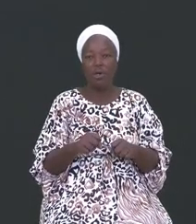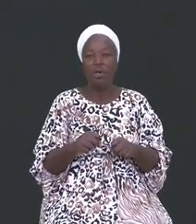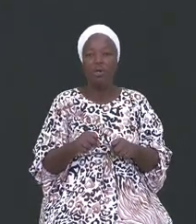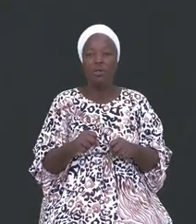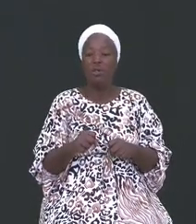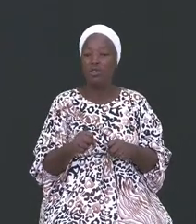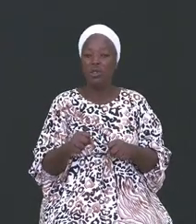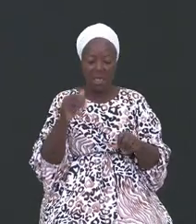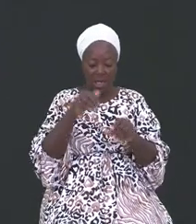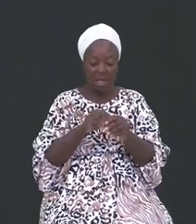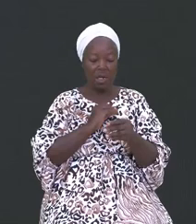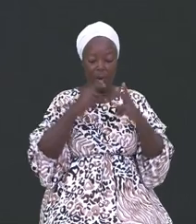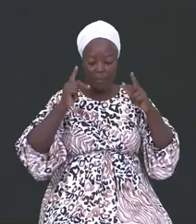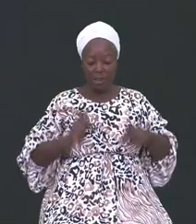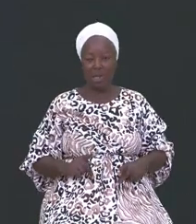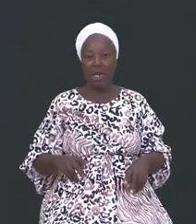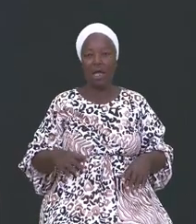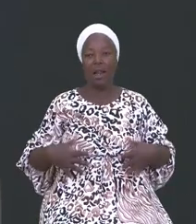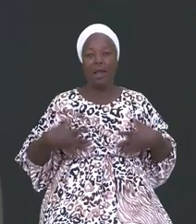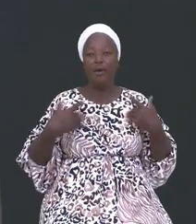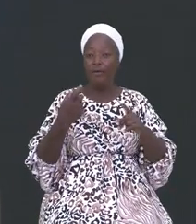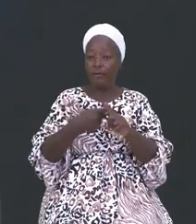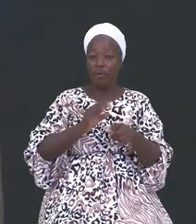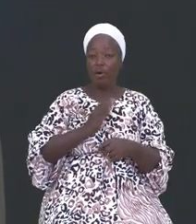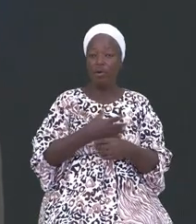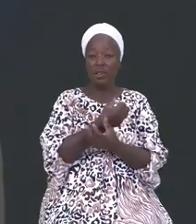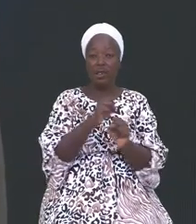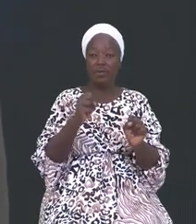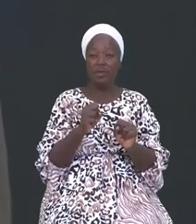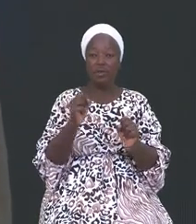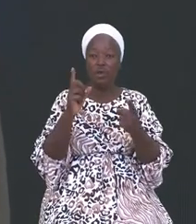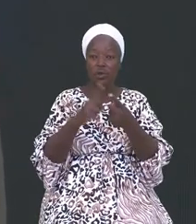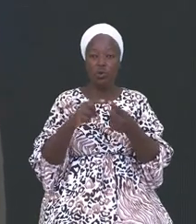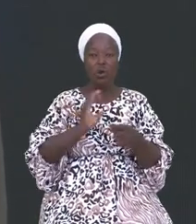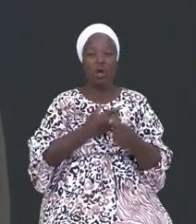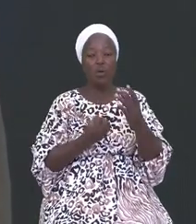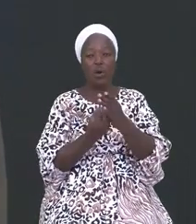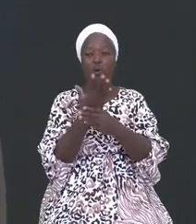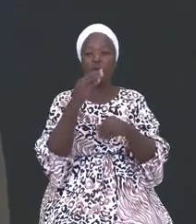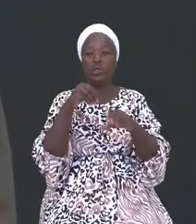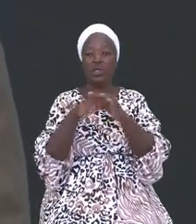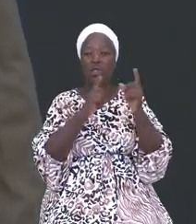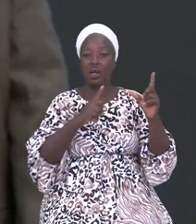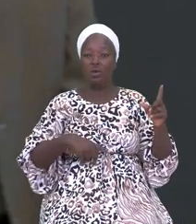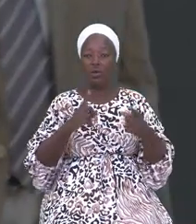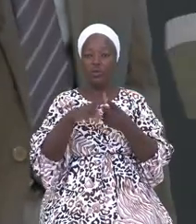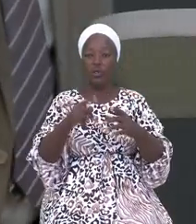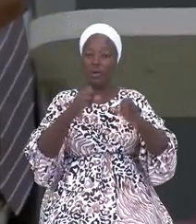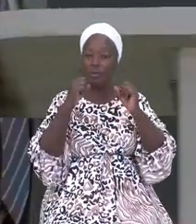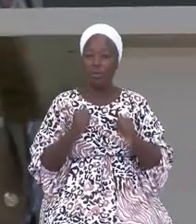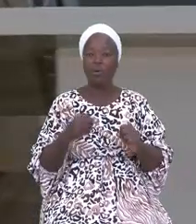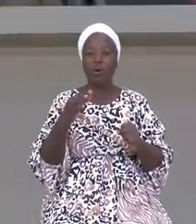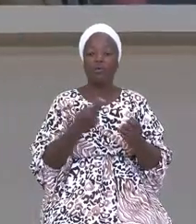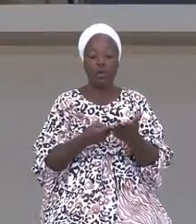unrealistic in our personal lives, from our salvation, our growth in the Lord, to the power of the